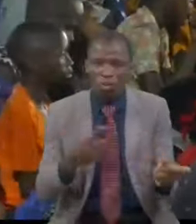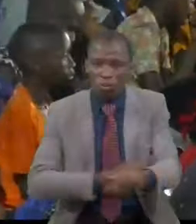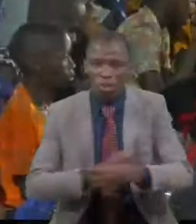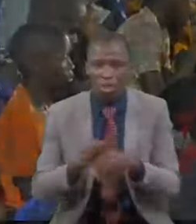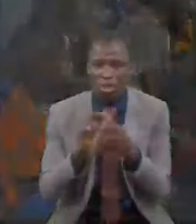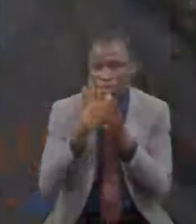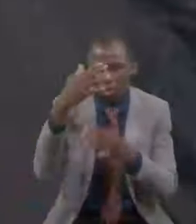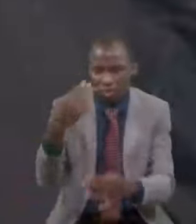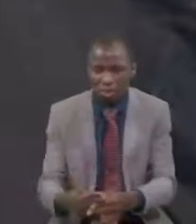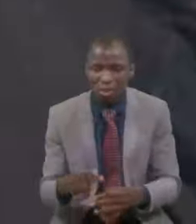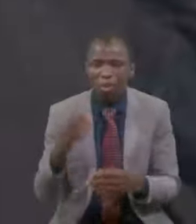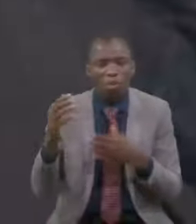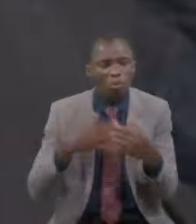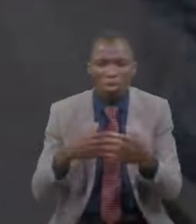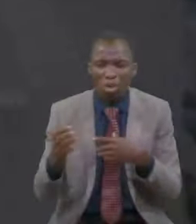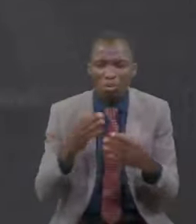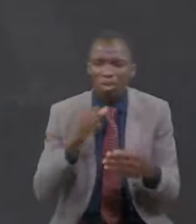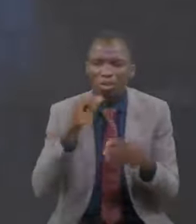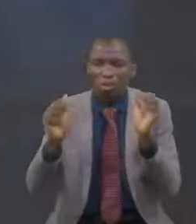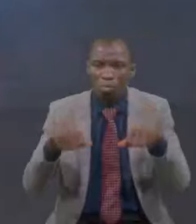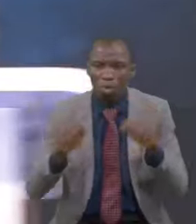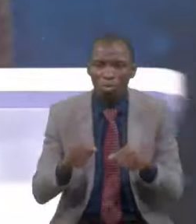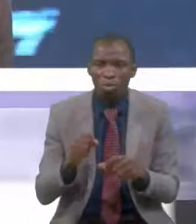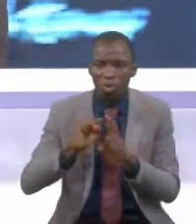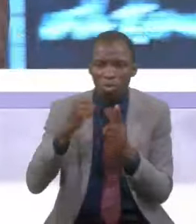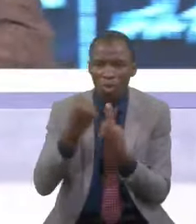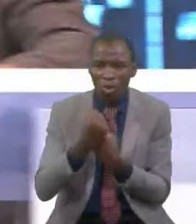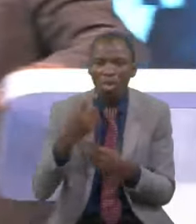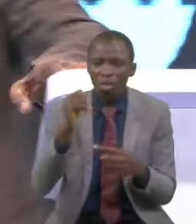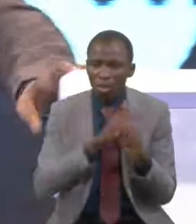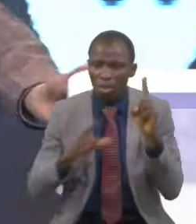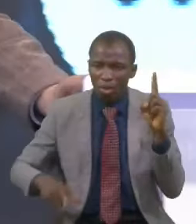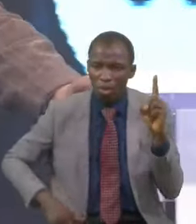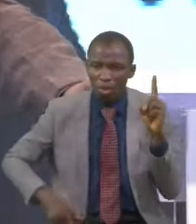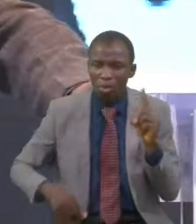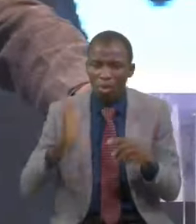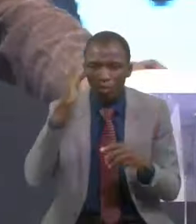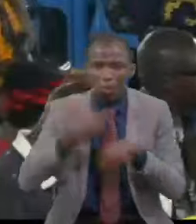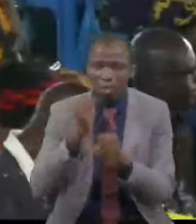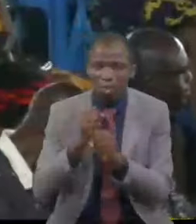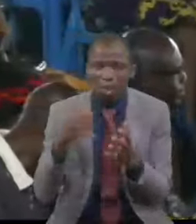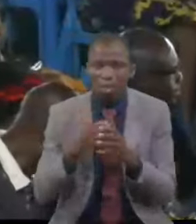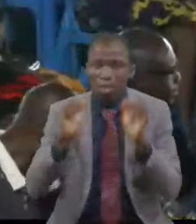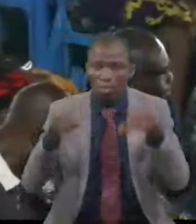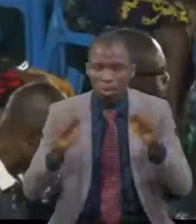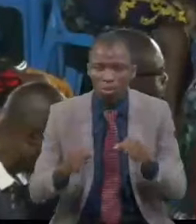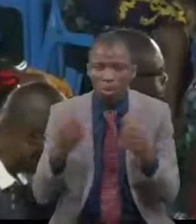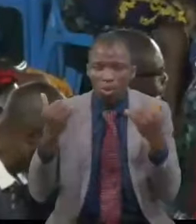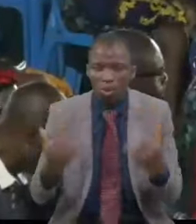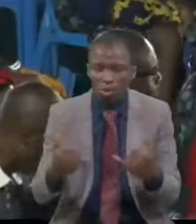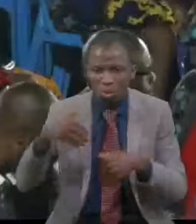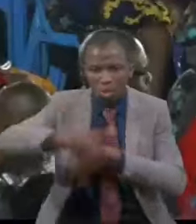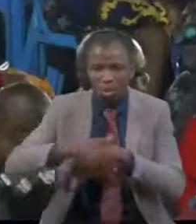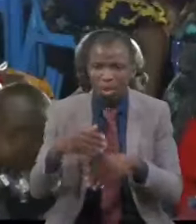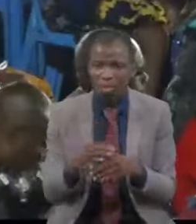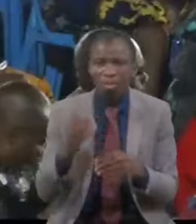Whatever impossible situation, the Lord will make it possible tonight. Salvation, come and